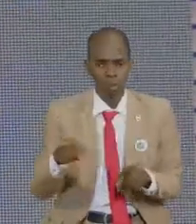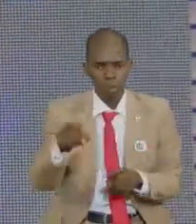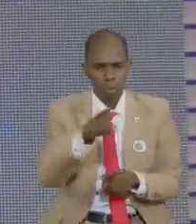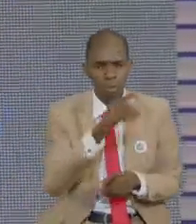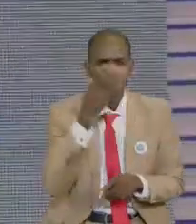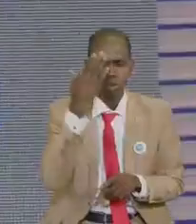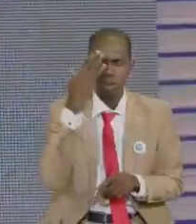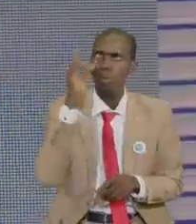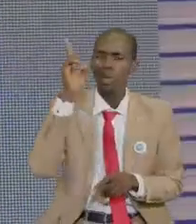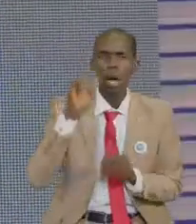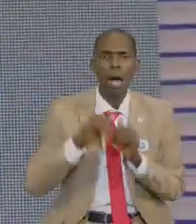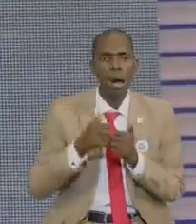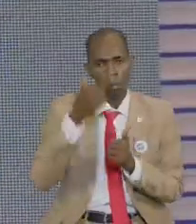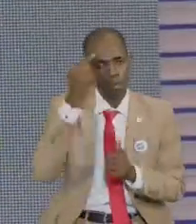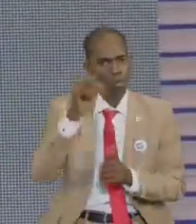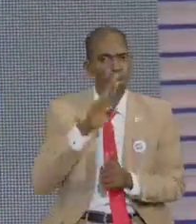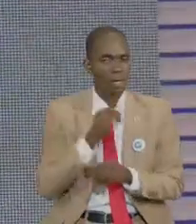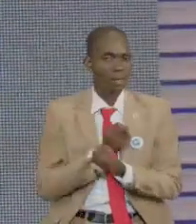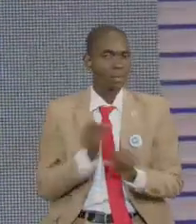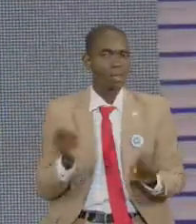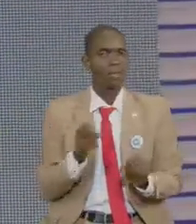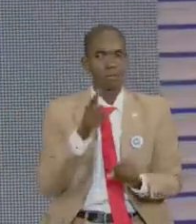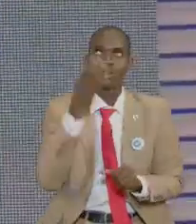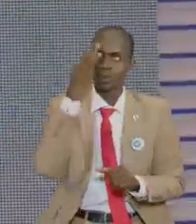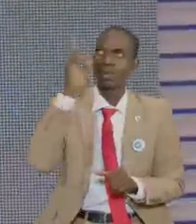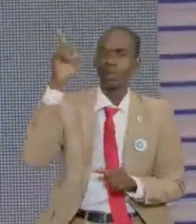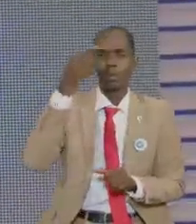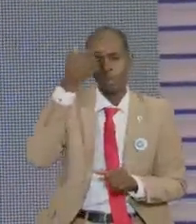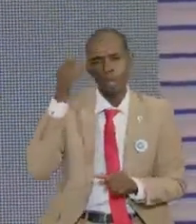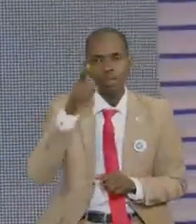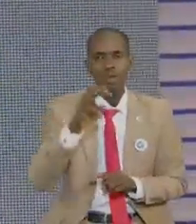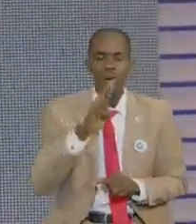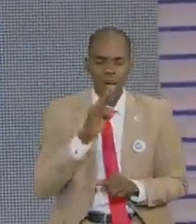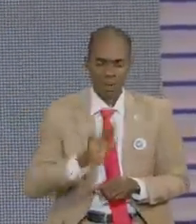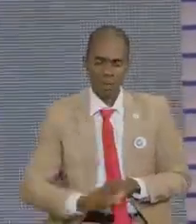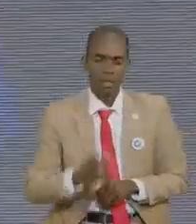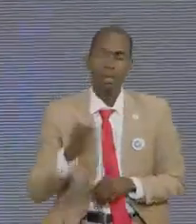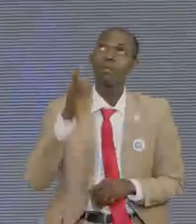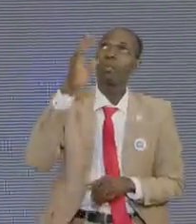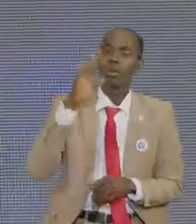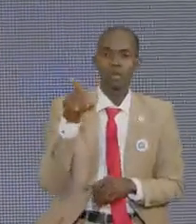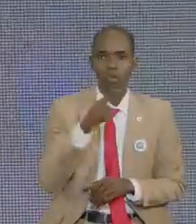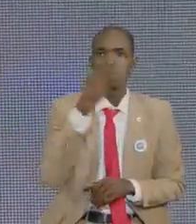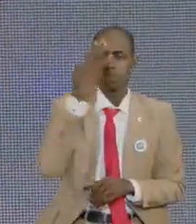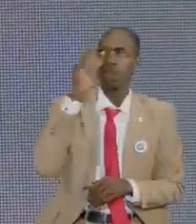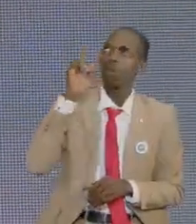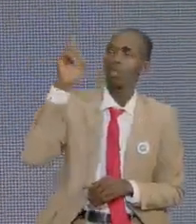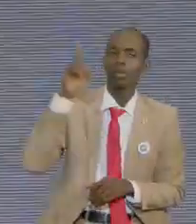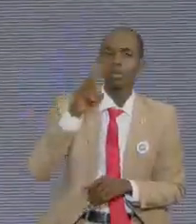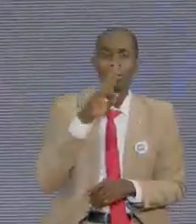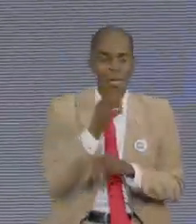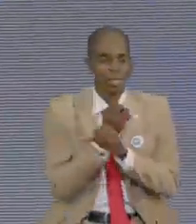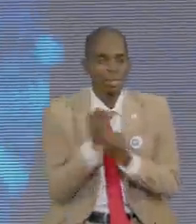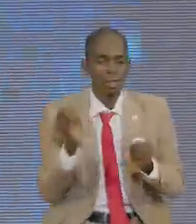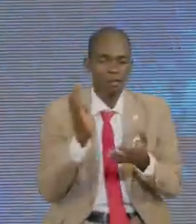born again, ye know him. You are a child of God, ye know him. You are saved, you are forgiven,